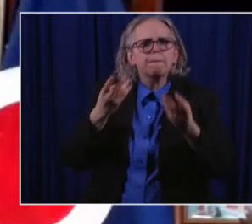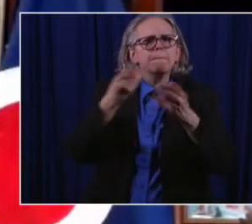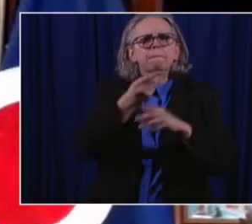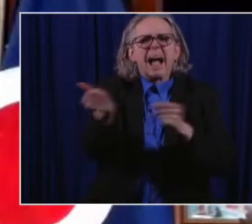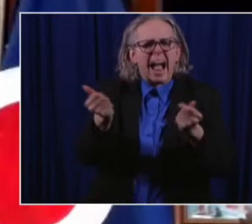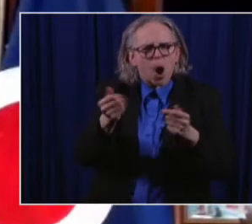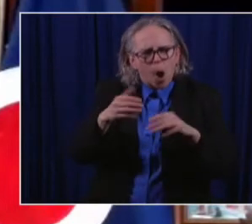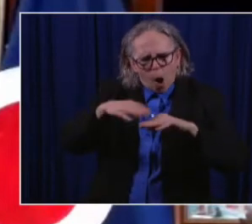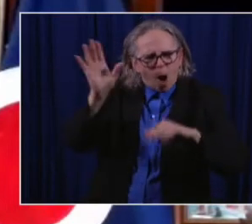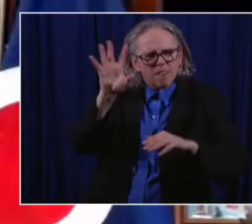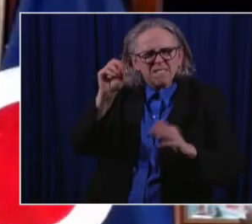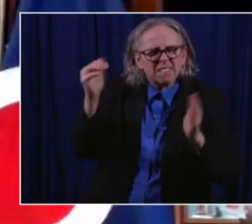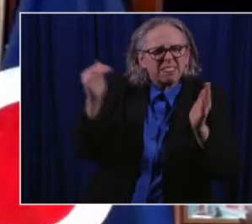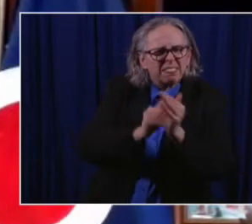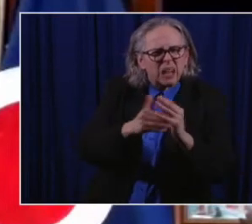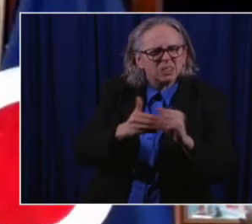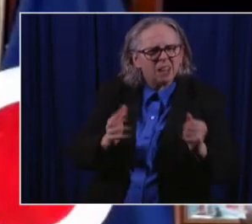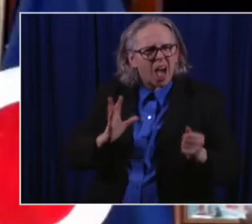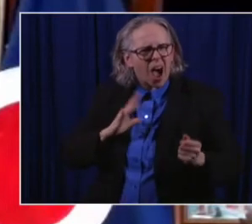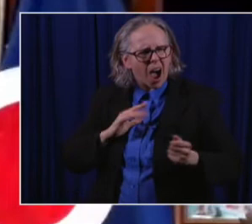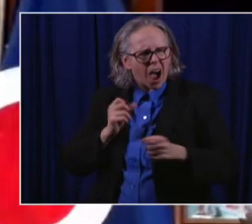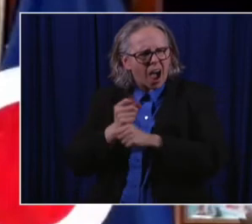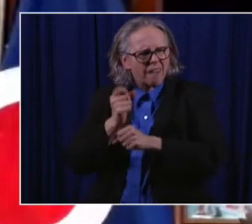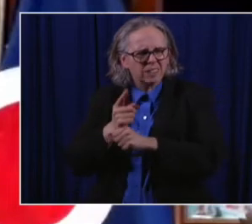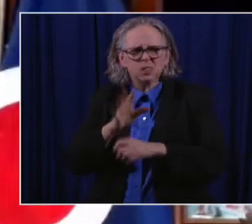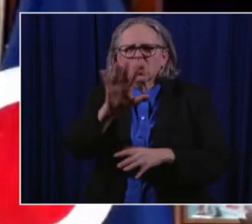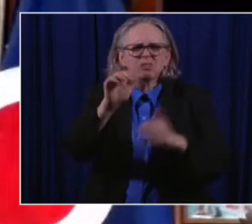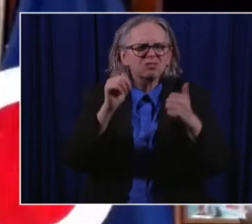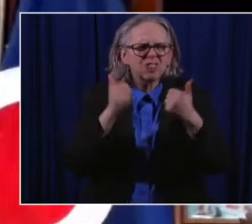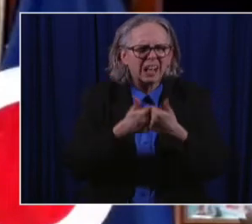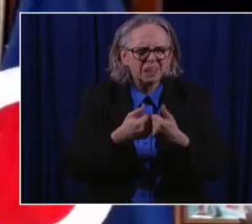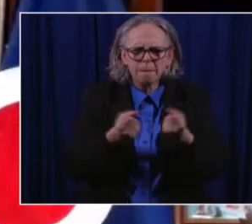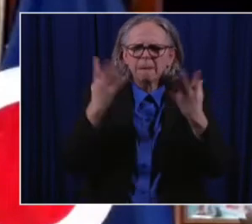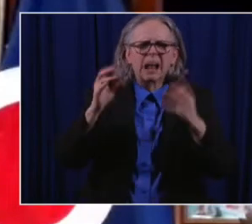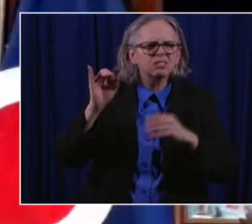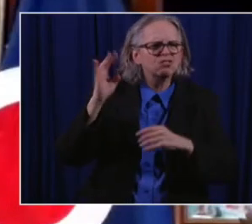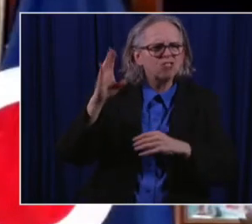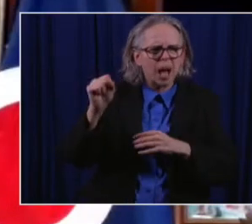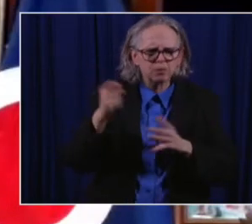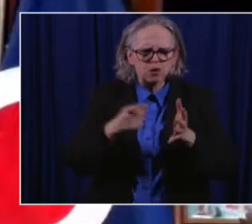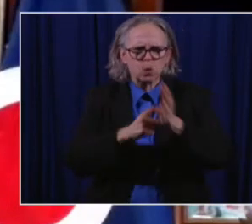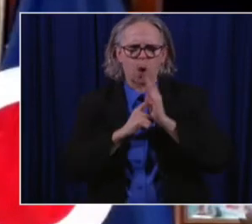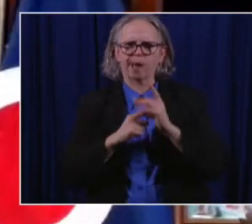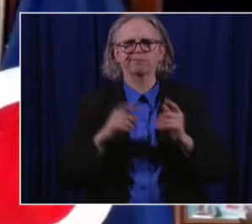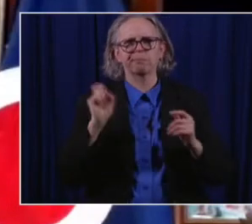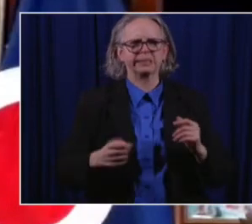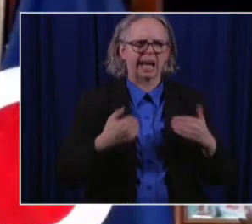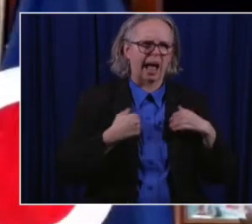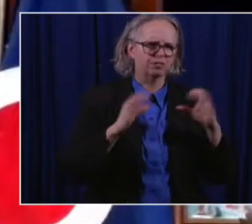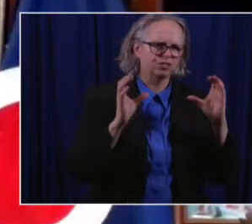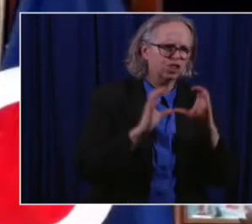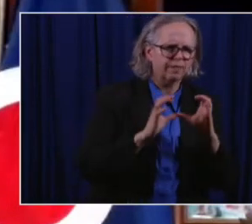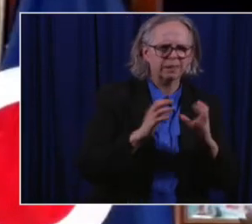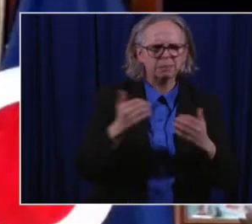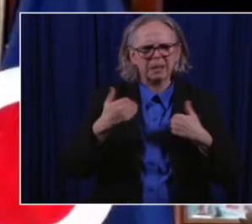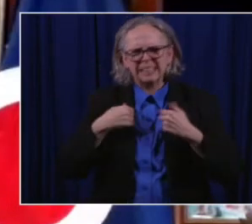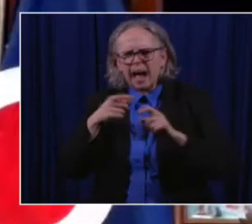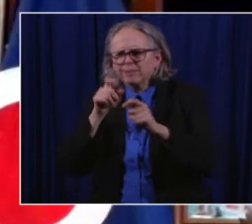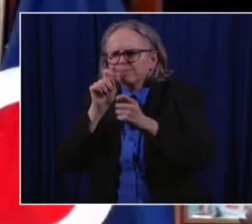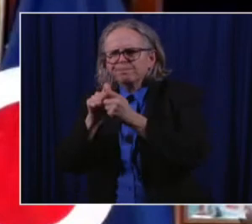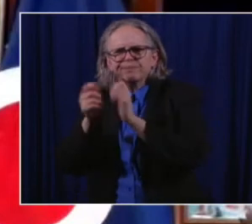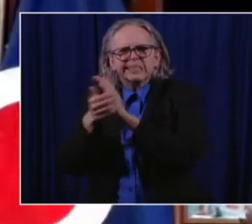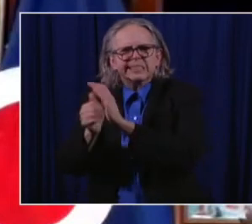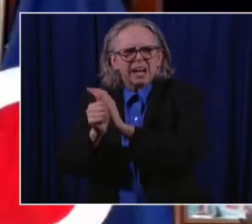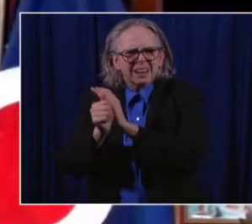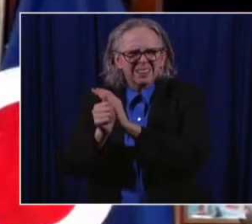some kind of certification or skill that we want to encourage people to take